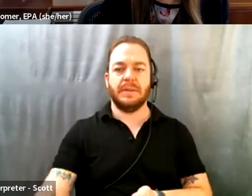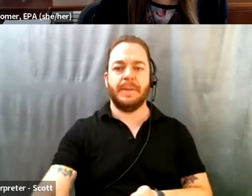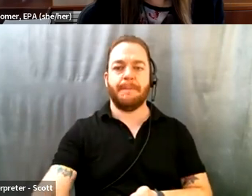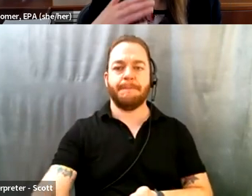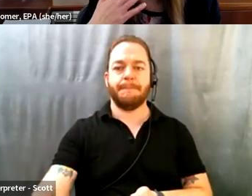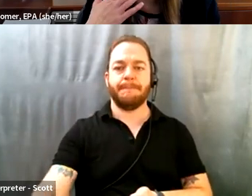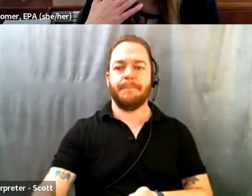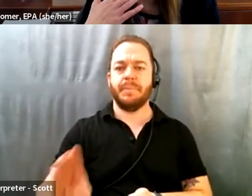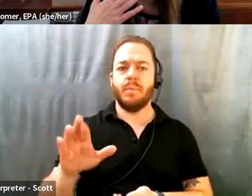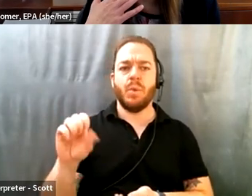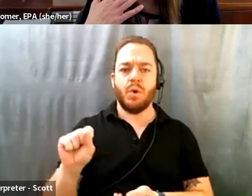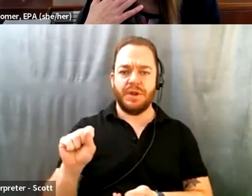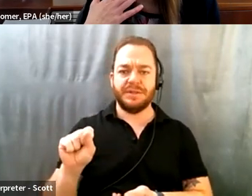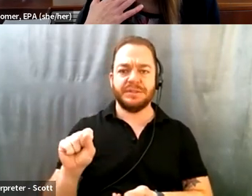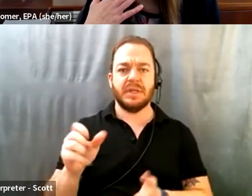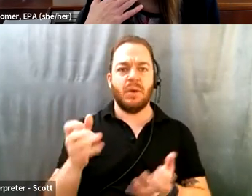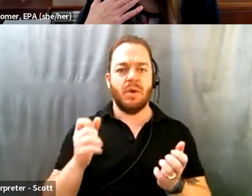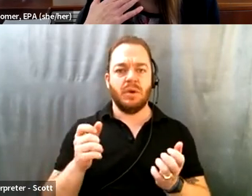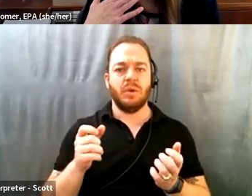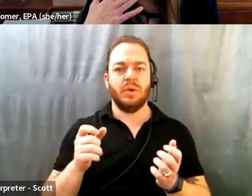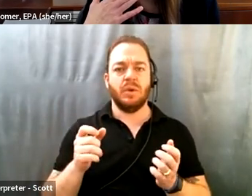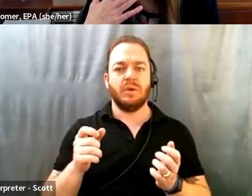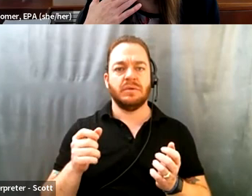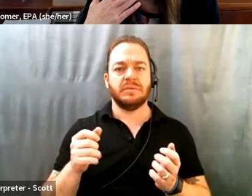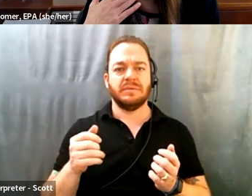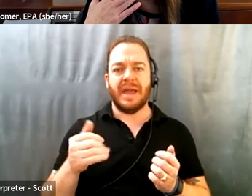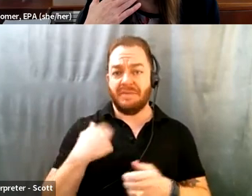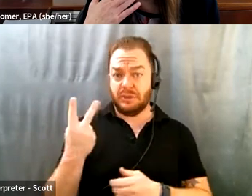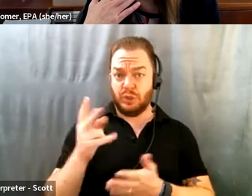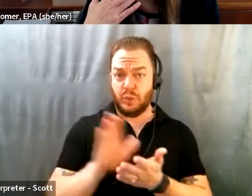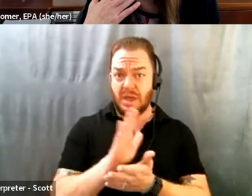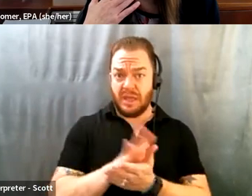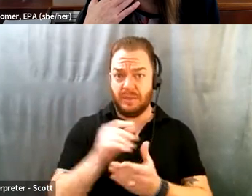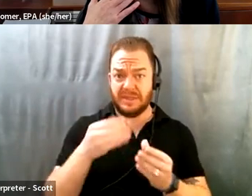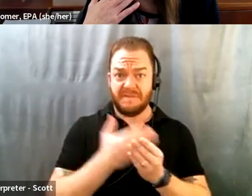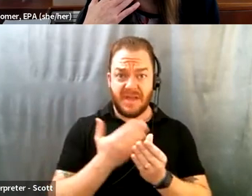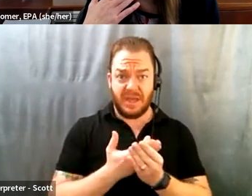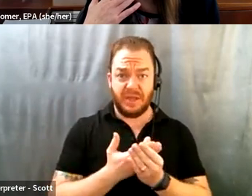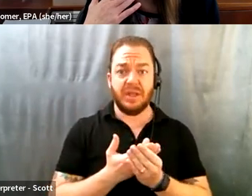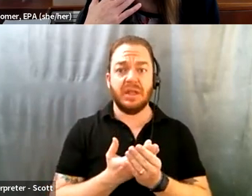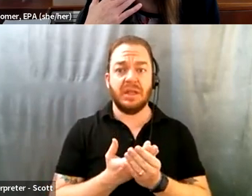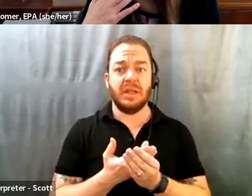But Boris, I know that there are two documents in the file.